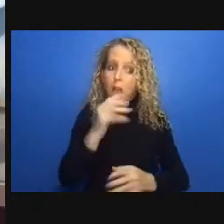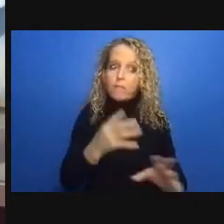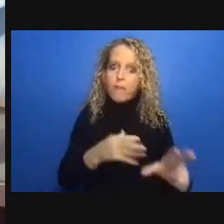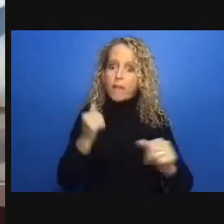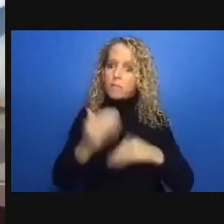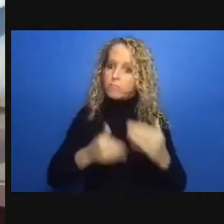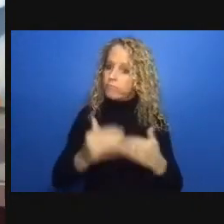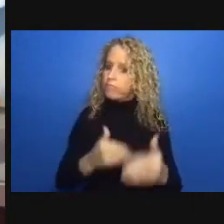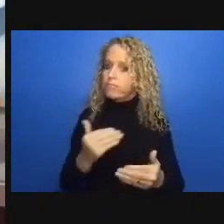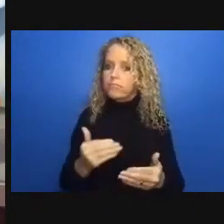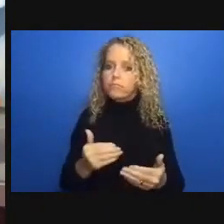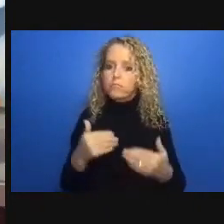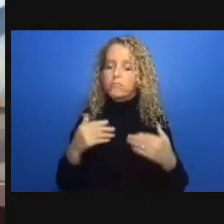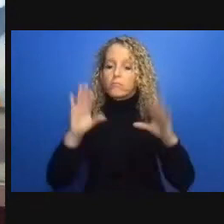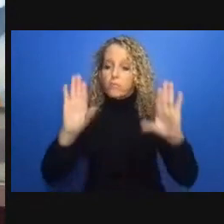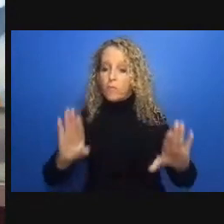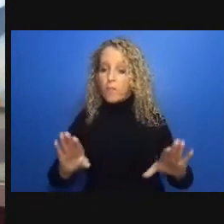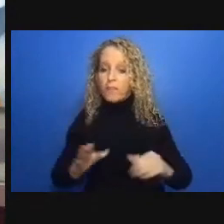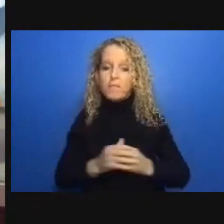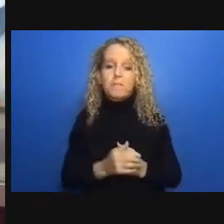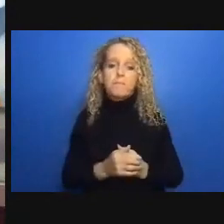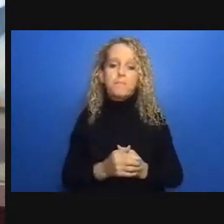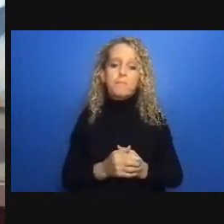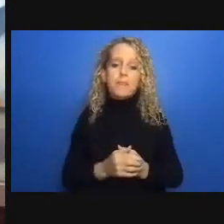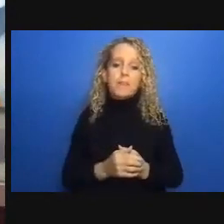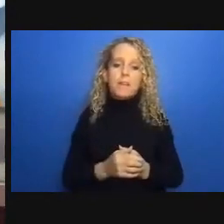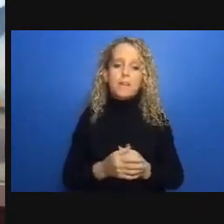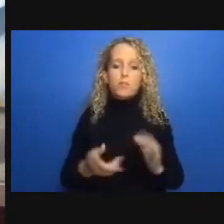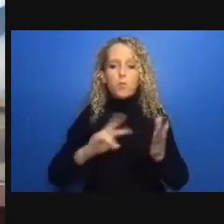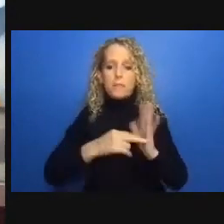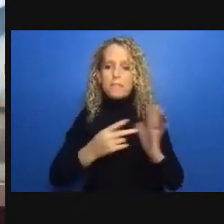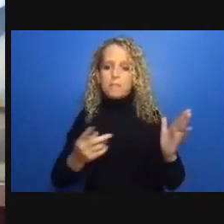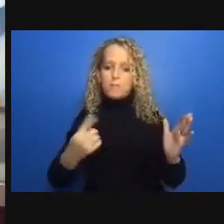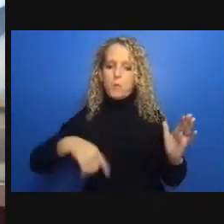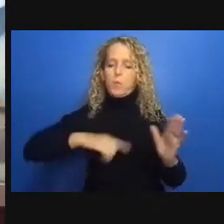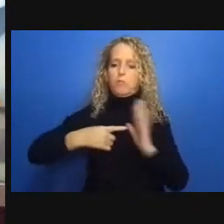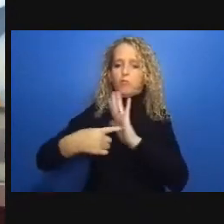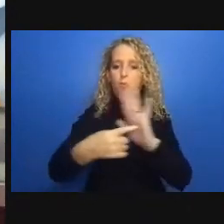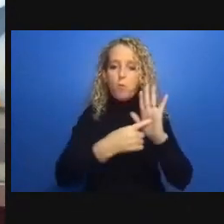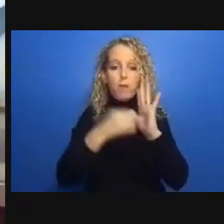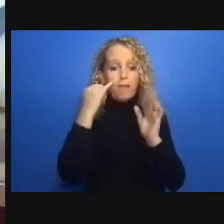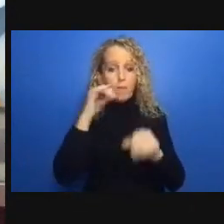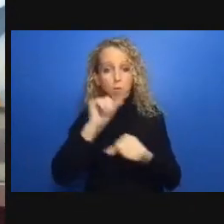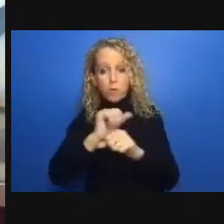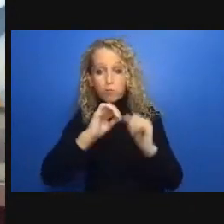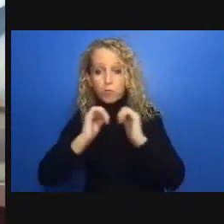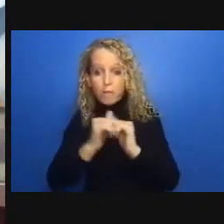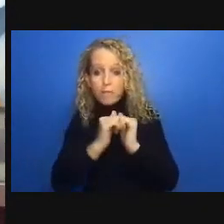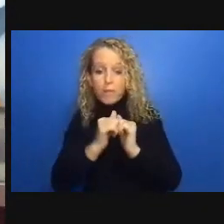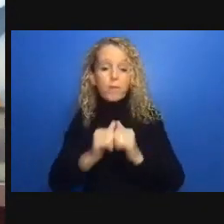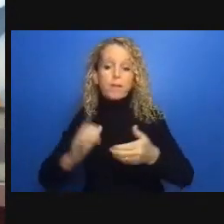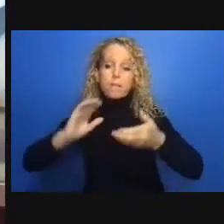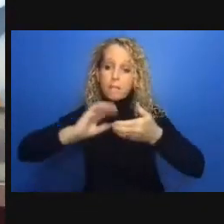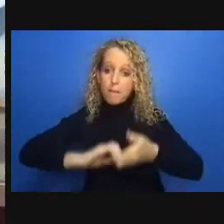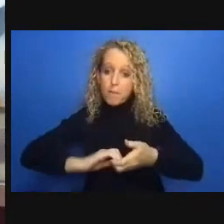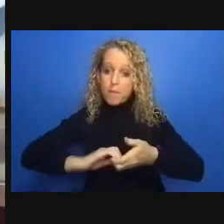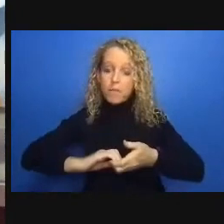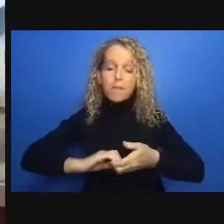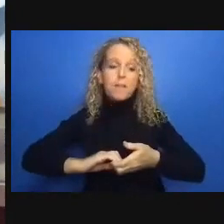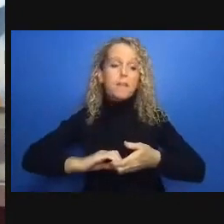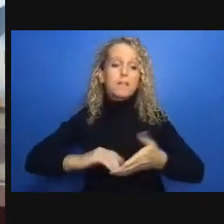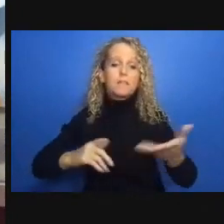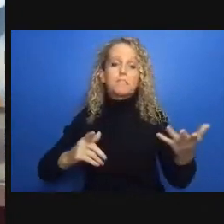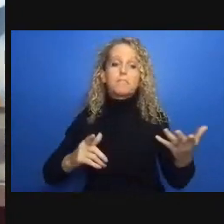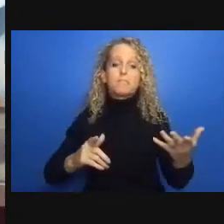just recognizing that, hey, we showed working together and collaboration and looking at multiple avenues is really going to make us